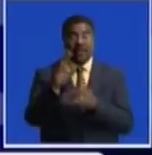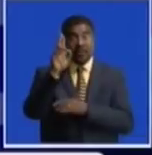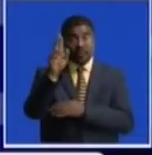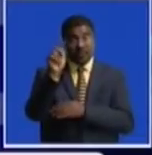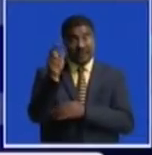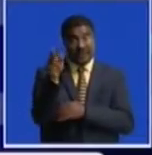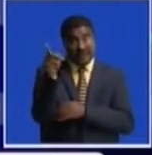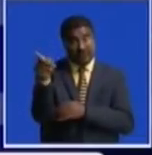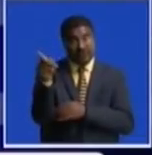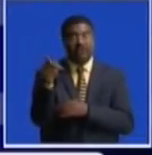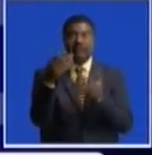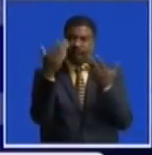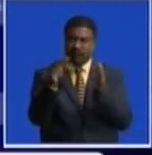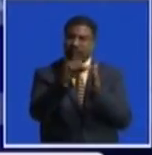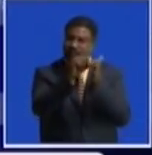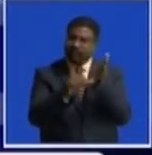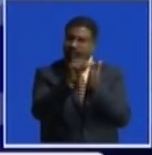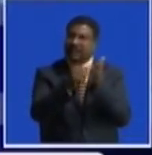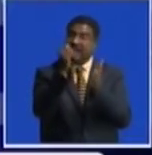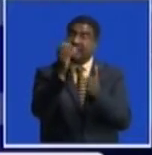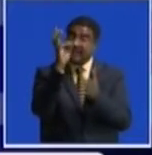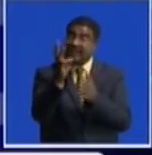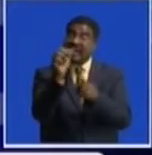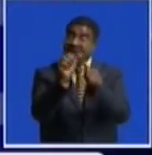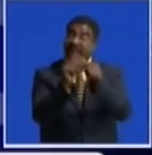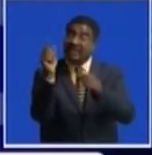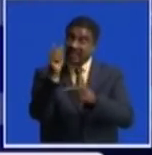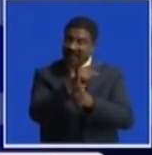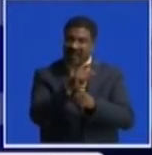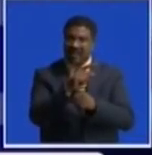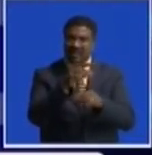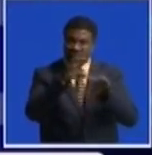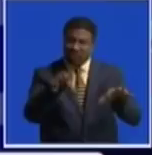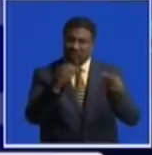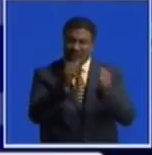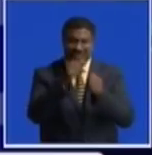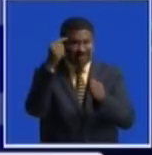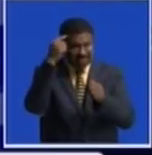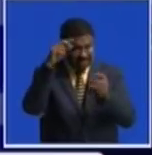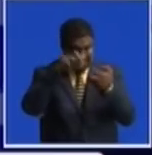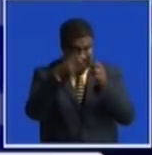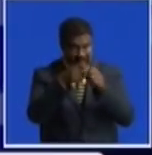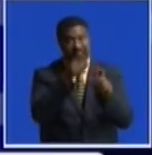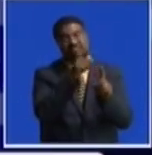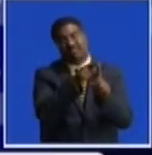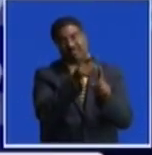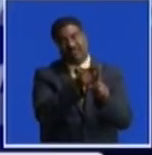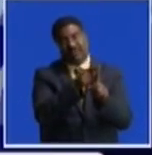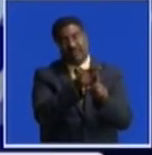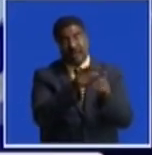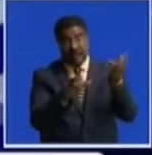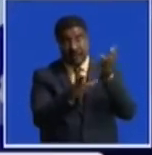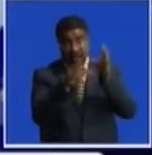Teaching Hospital says it is now carrying out 16 surgeries on a daily basis on children born with neurological disorders. And